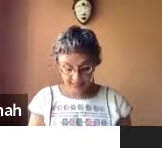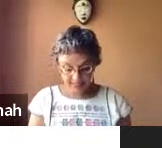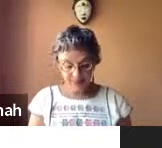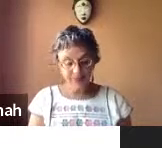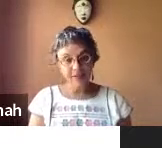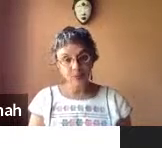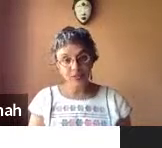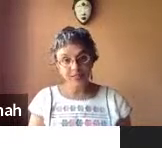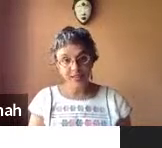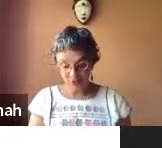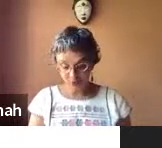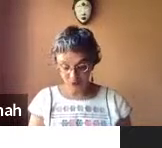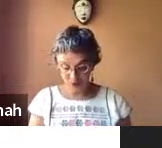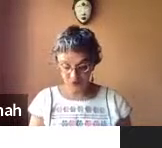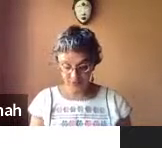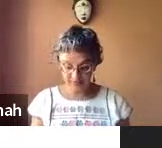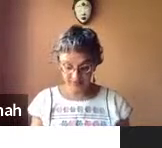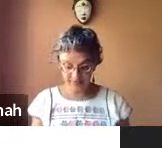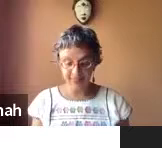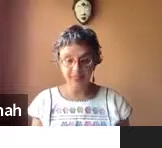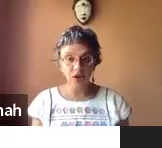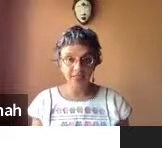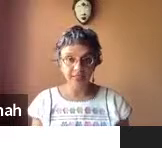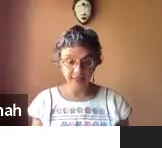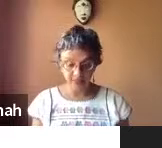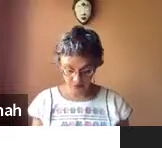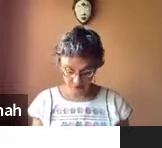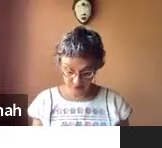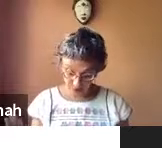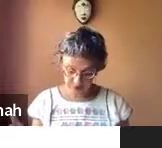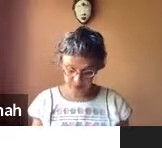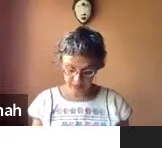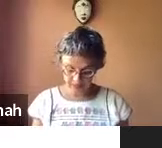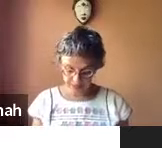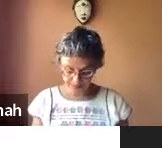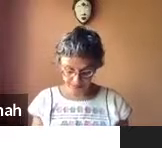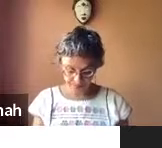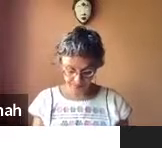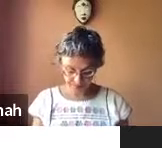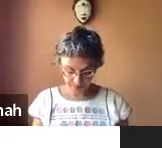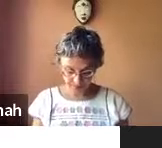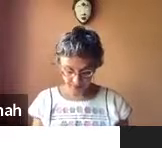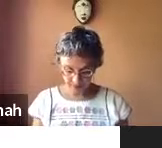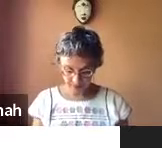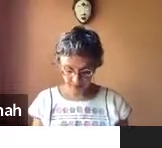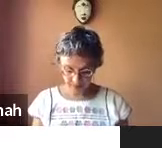and 65% of nurses in the continent are female.